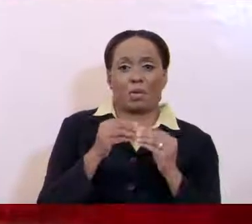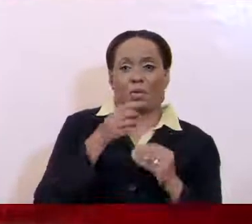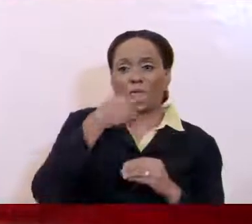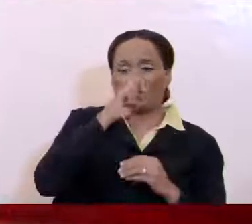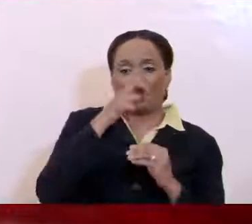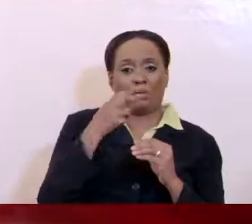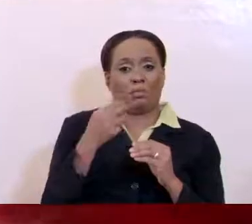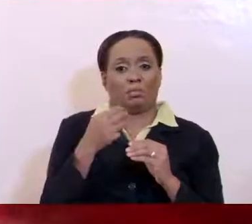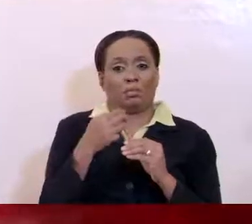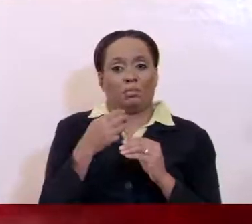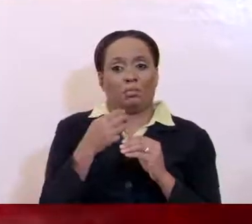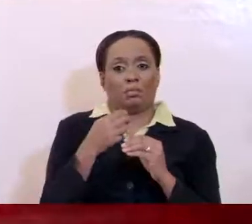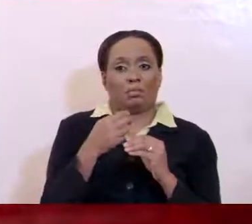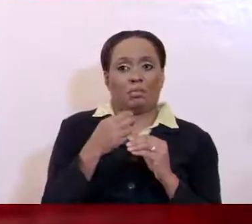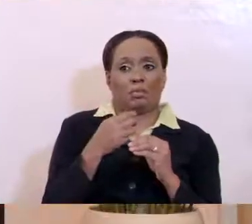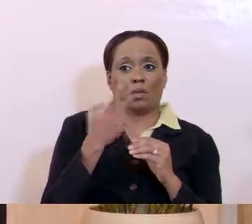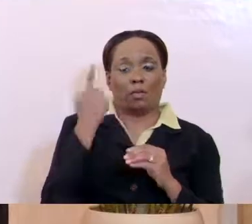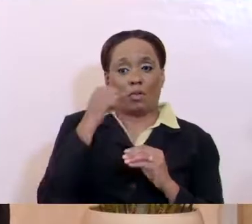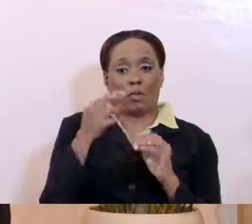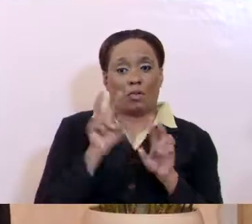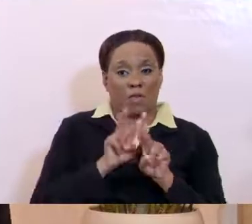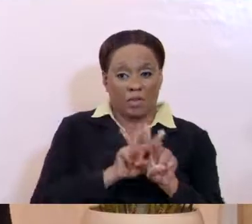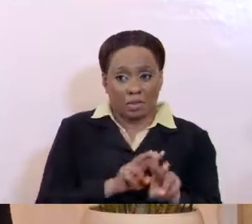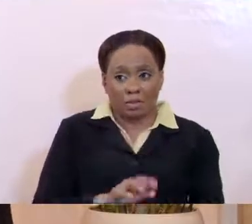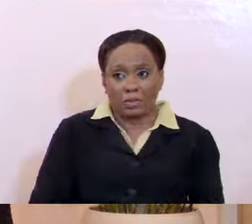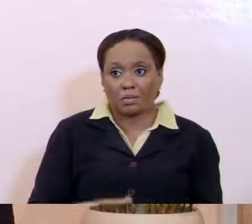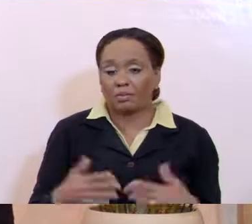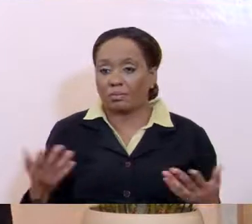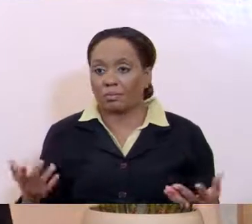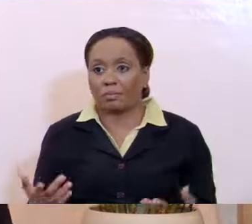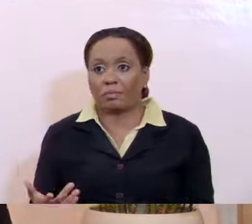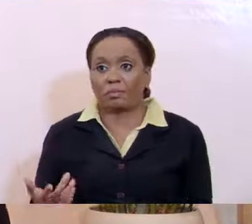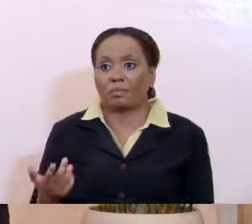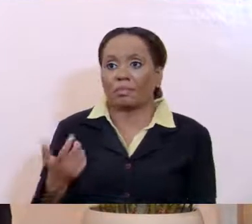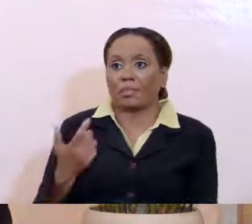funerals? It's difficult to tighten from 10.